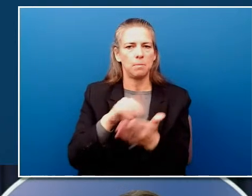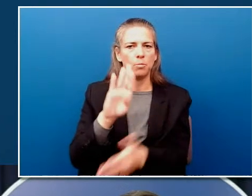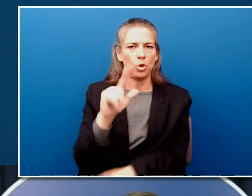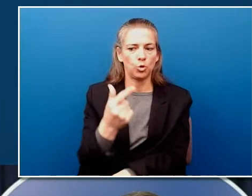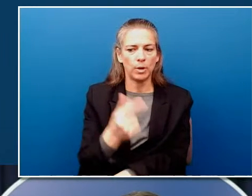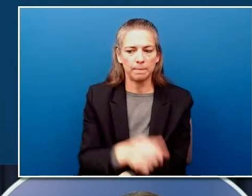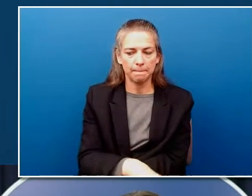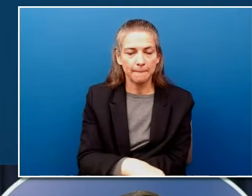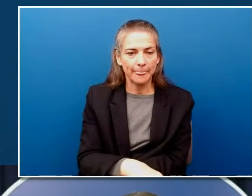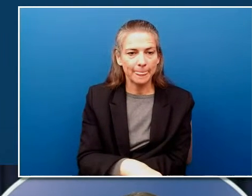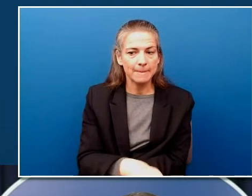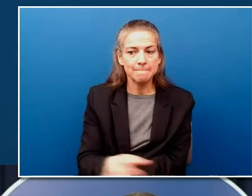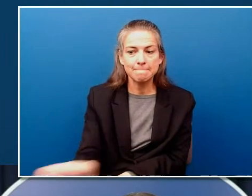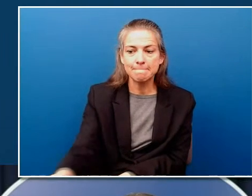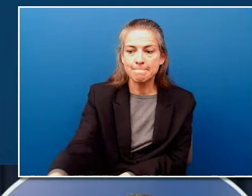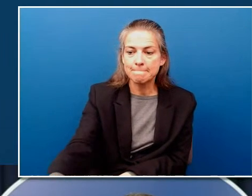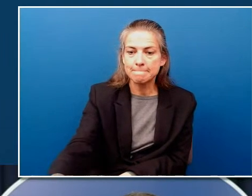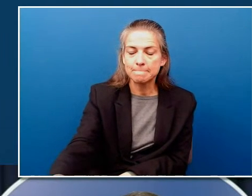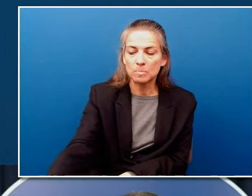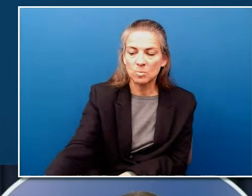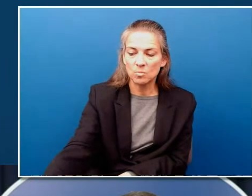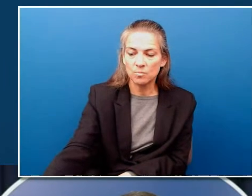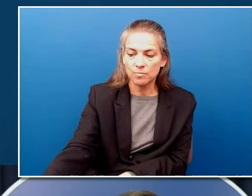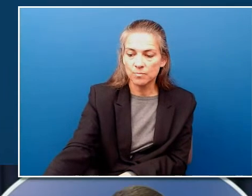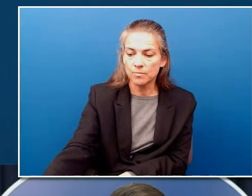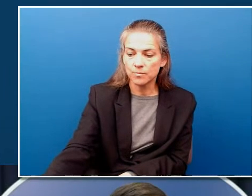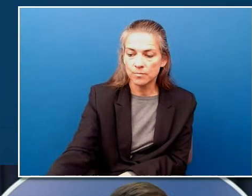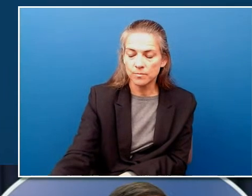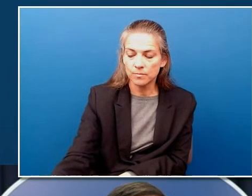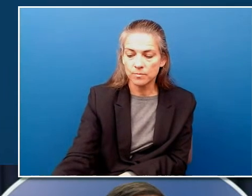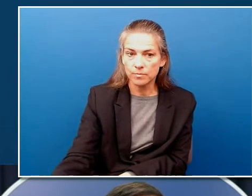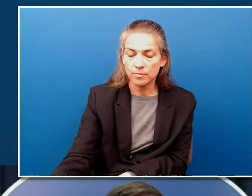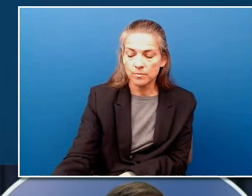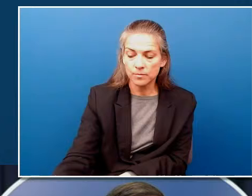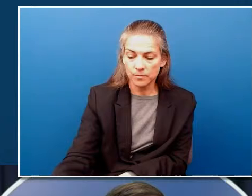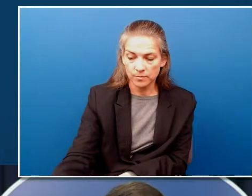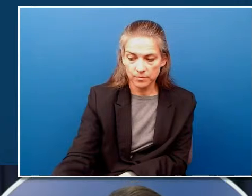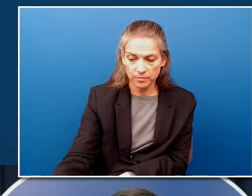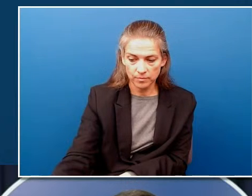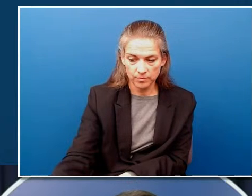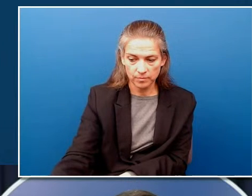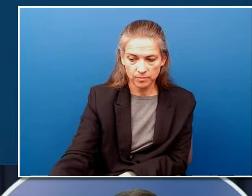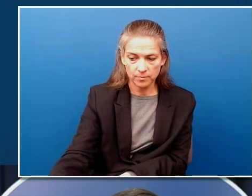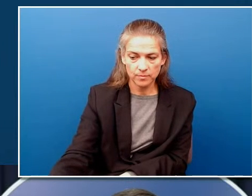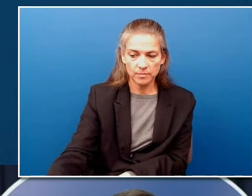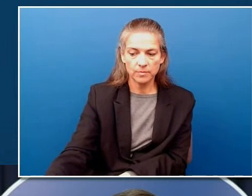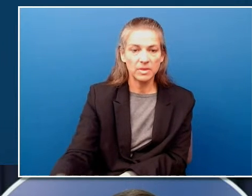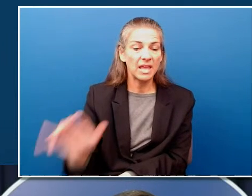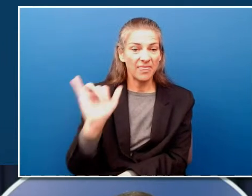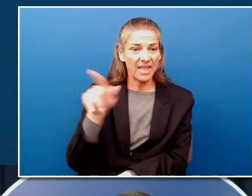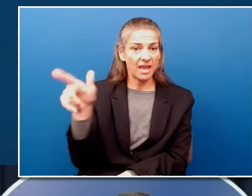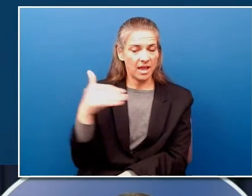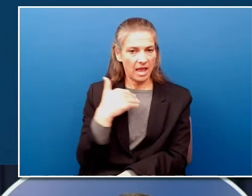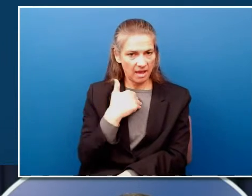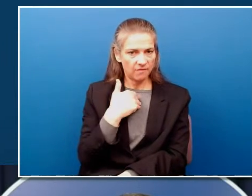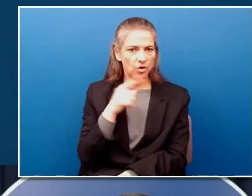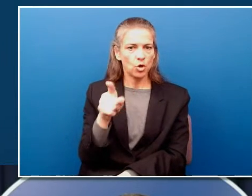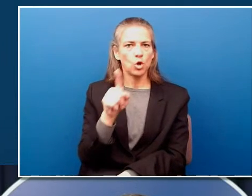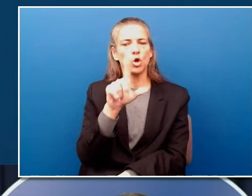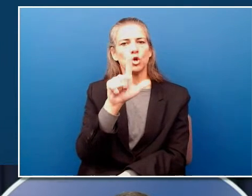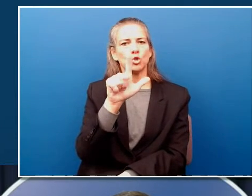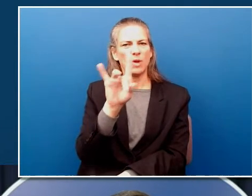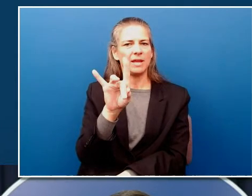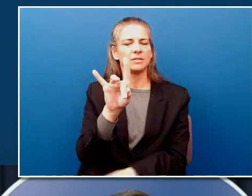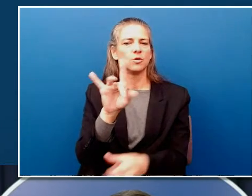That announcement created 30 full-time jobs. I'm thrilled to see the continued investment by Southern Coil Solutions.